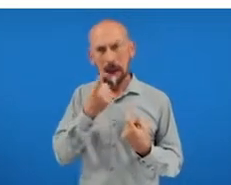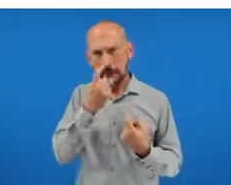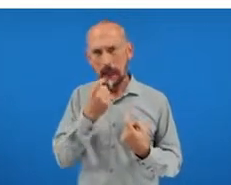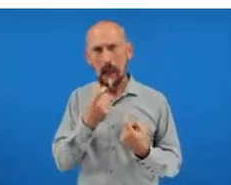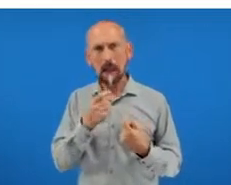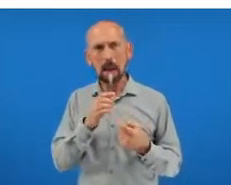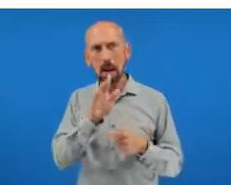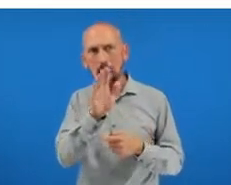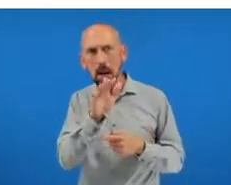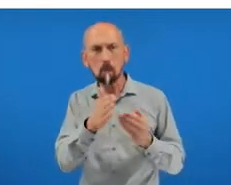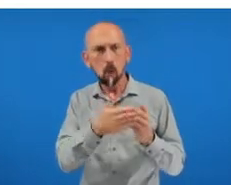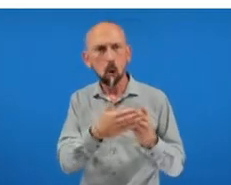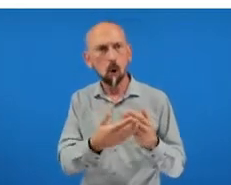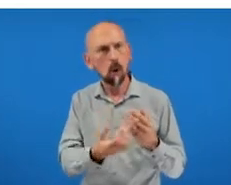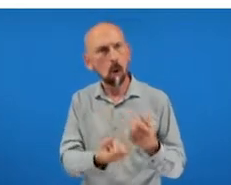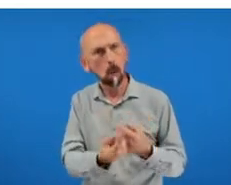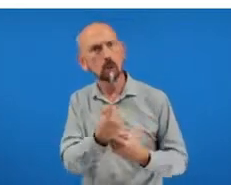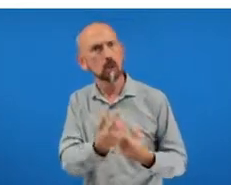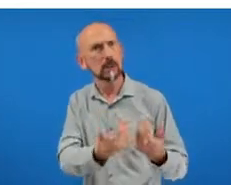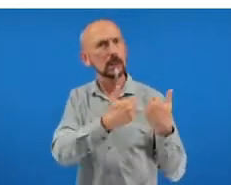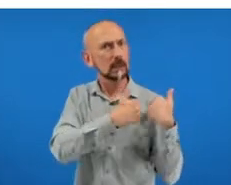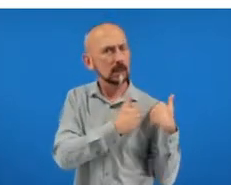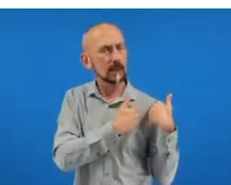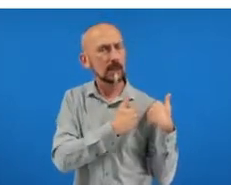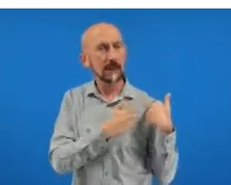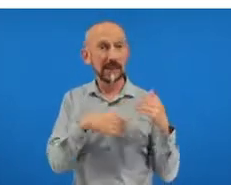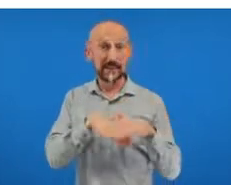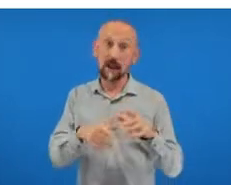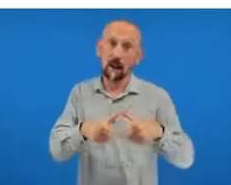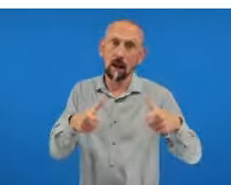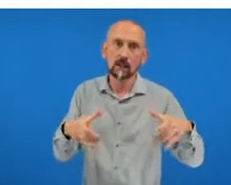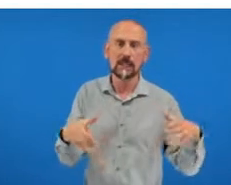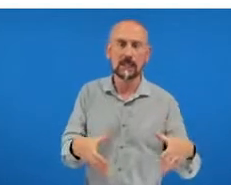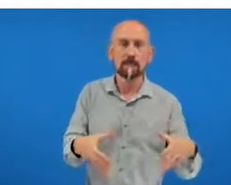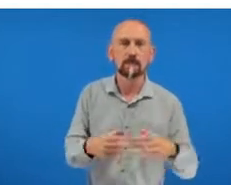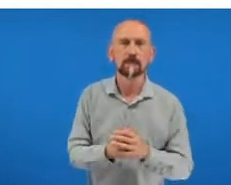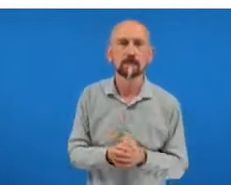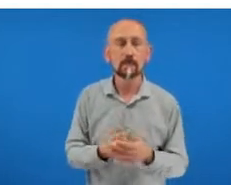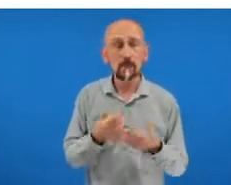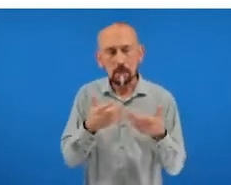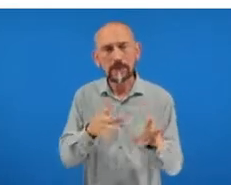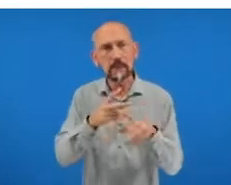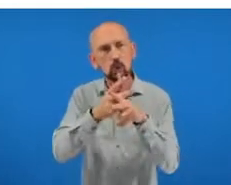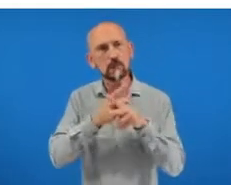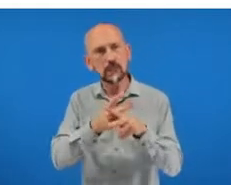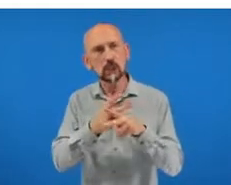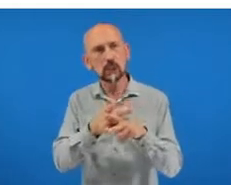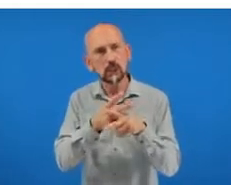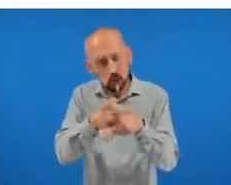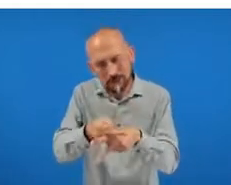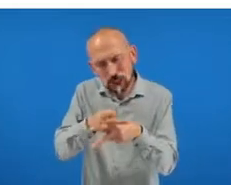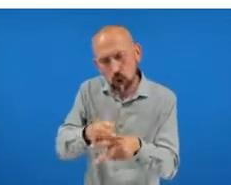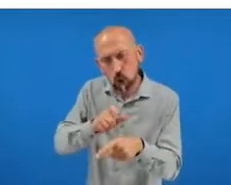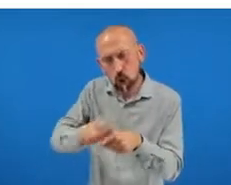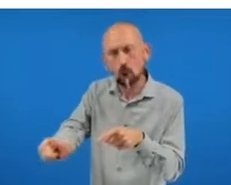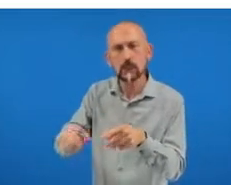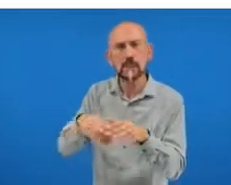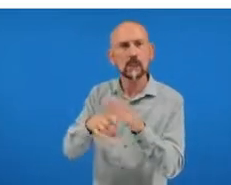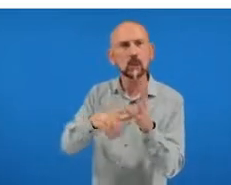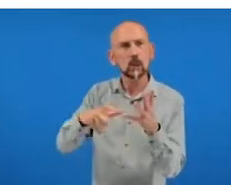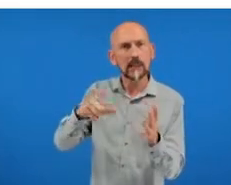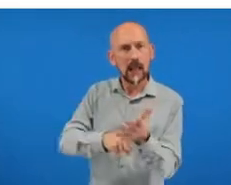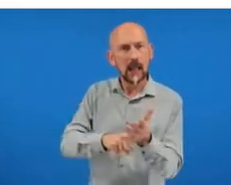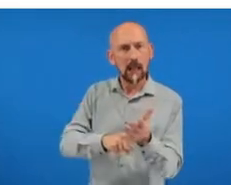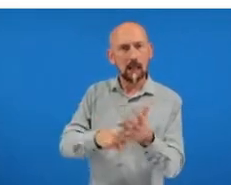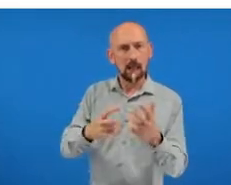I started, I did a supervision course at UCL and started supervising members of the team. I